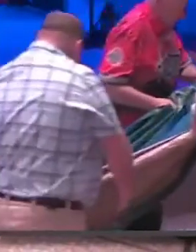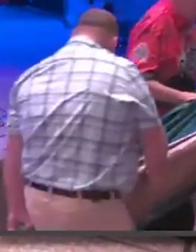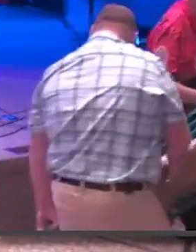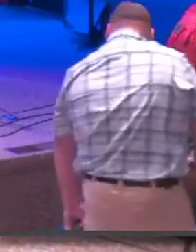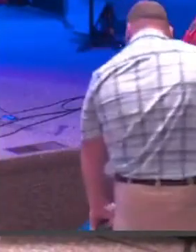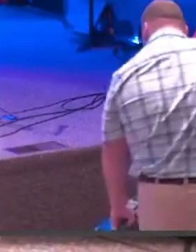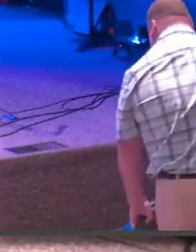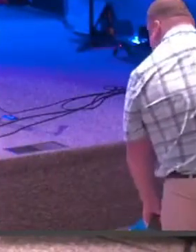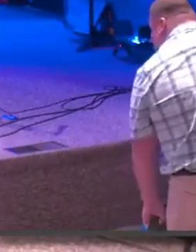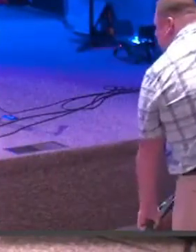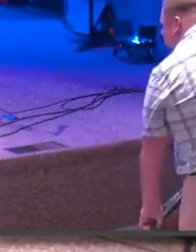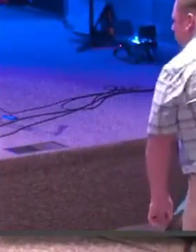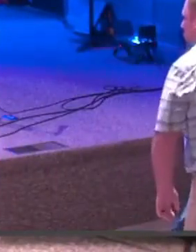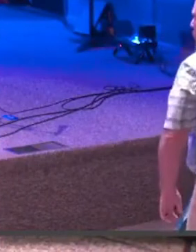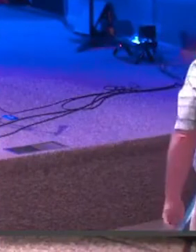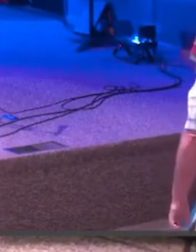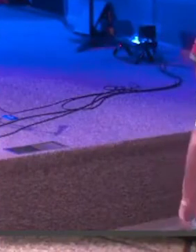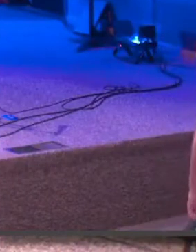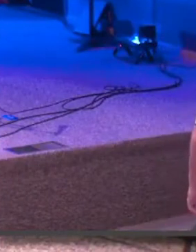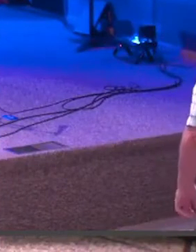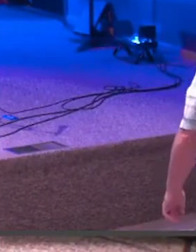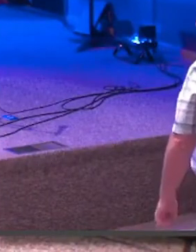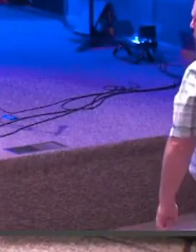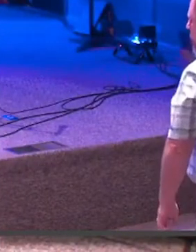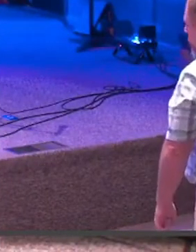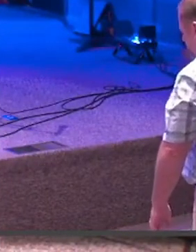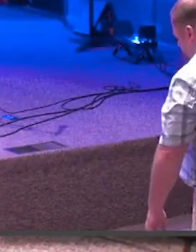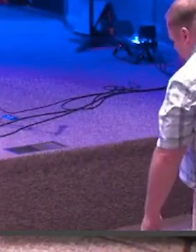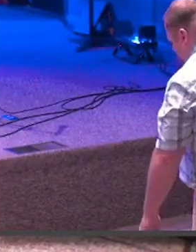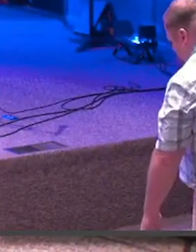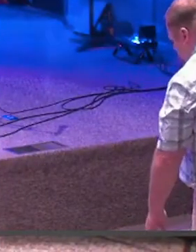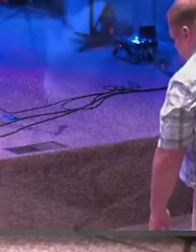Isn't that something? That looked a little easier.